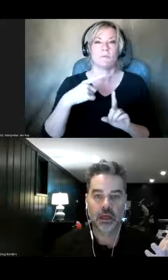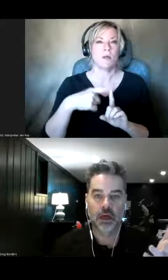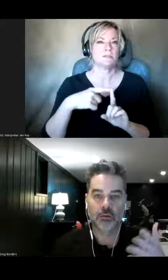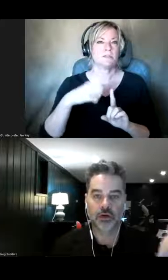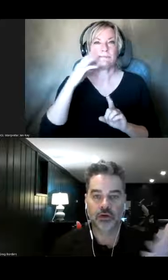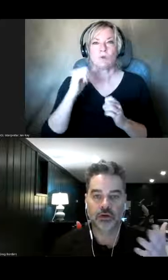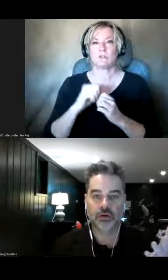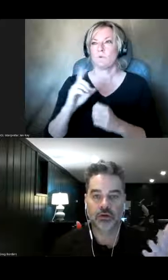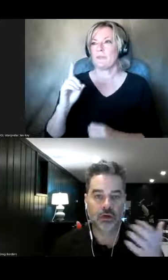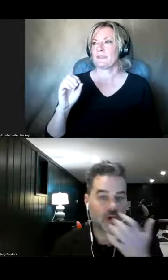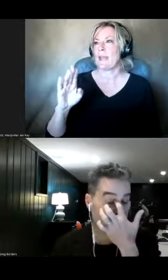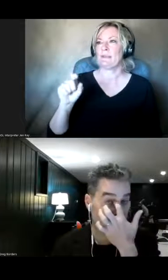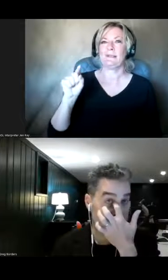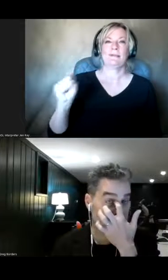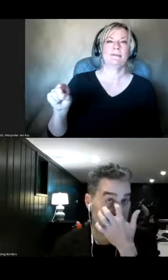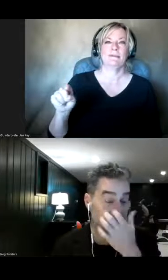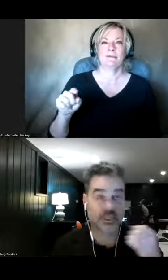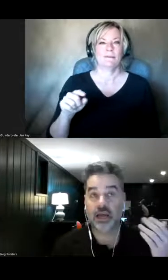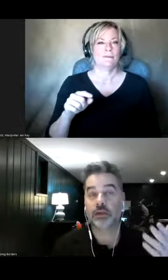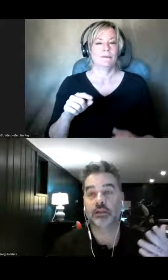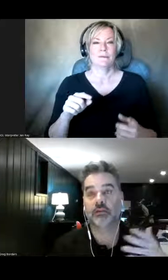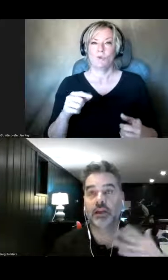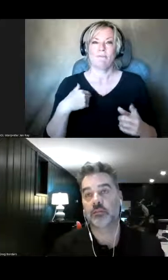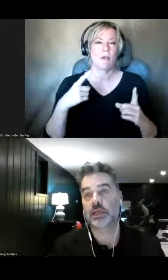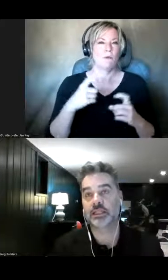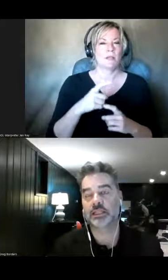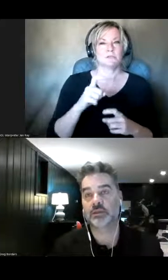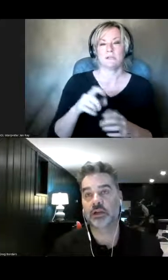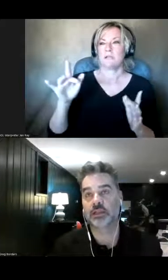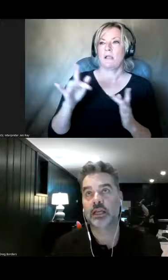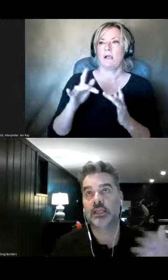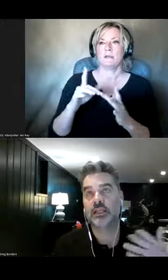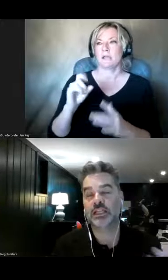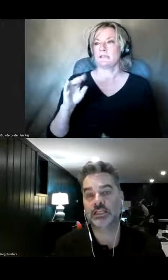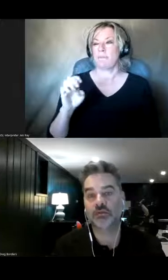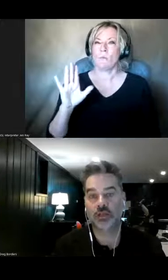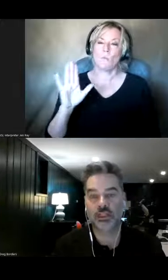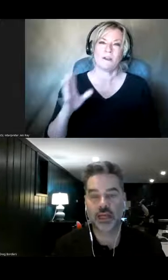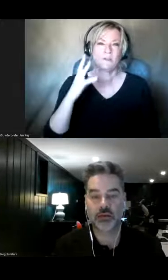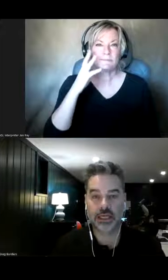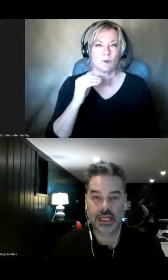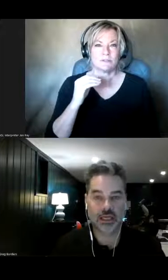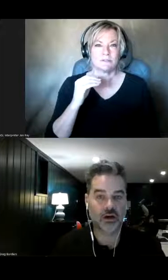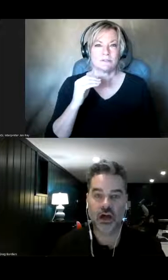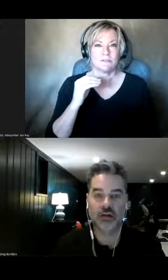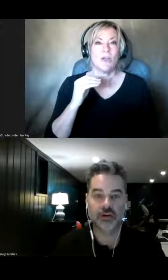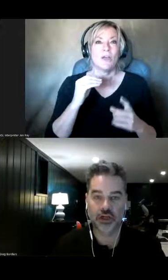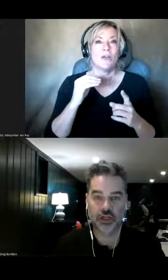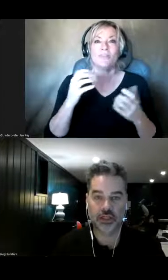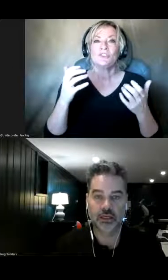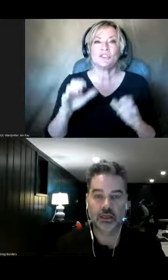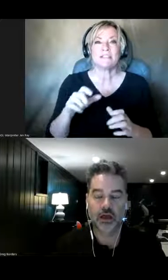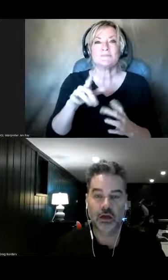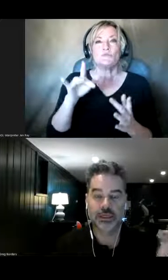Debbie, you're a caller with complex needs and you reach Debbie and you've had an amazing experience. The chances of you reaching Debbie again are not